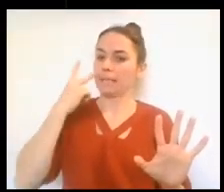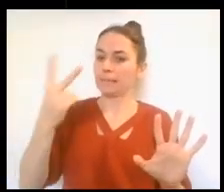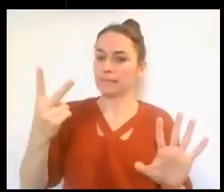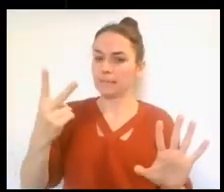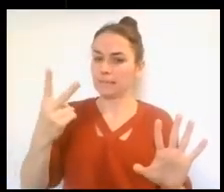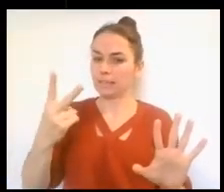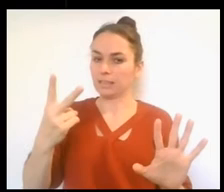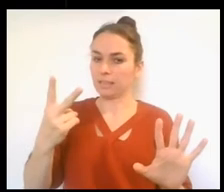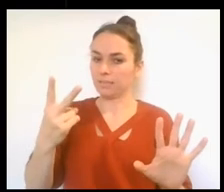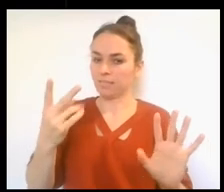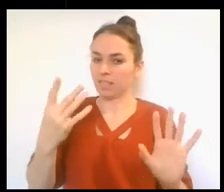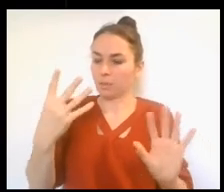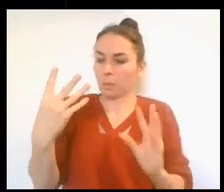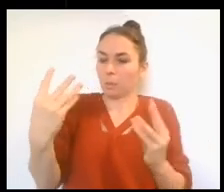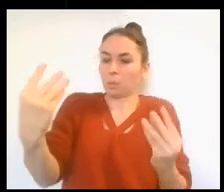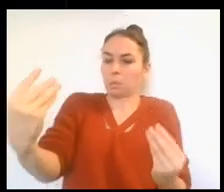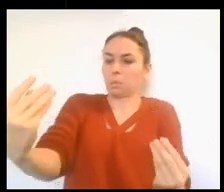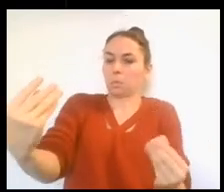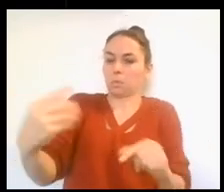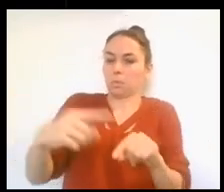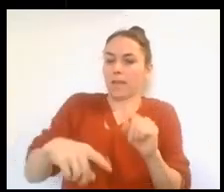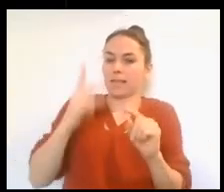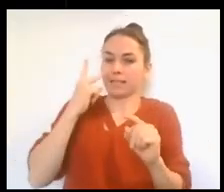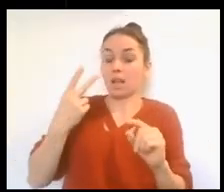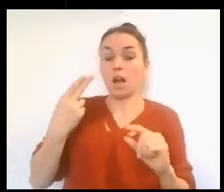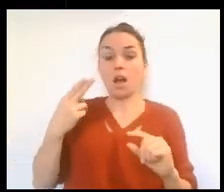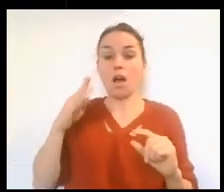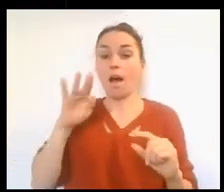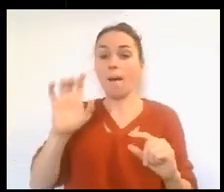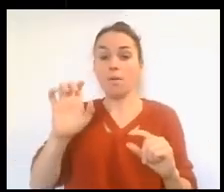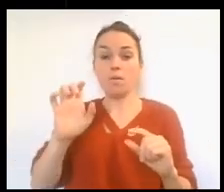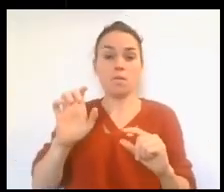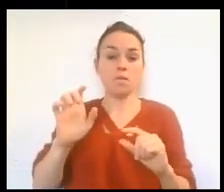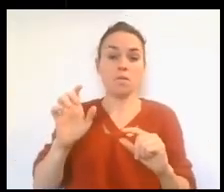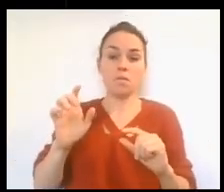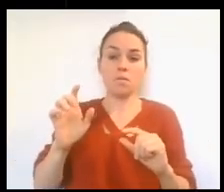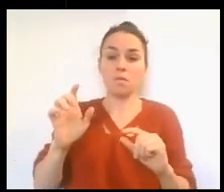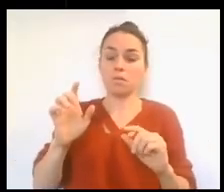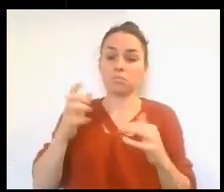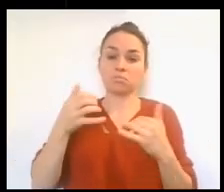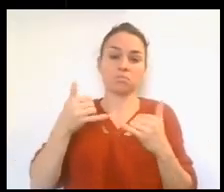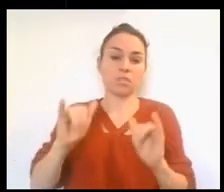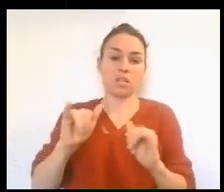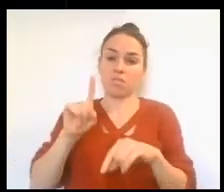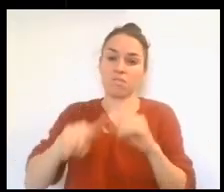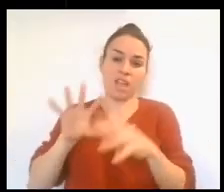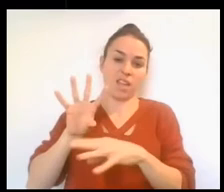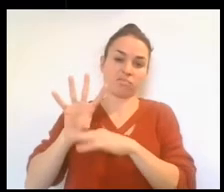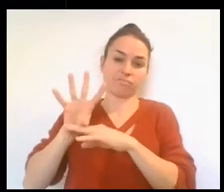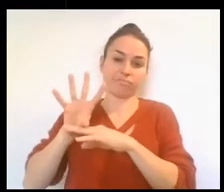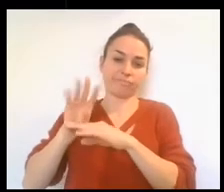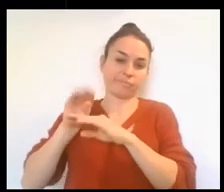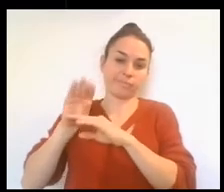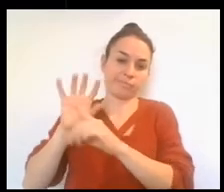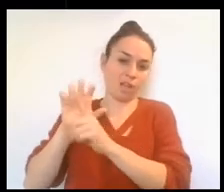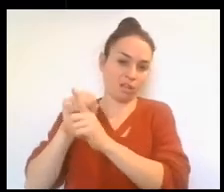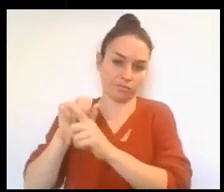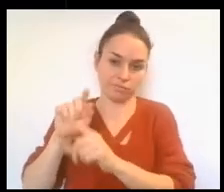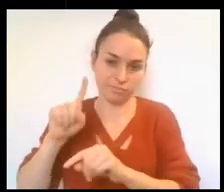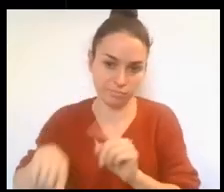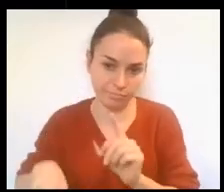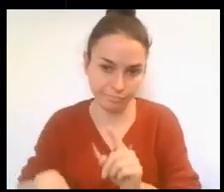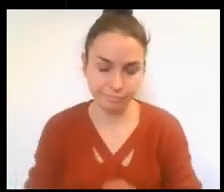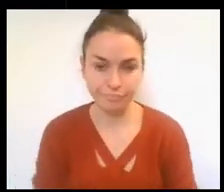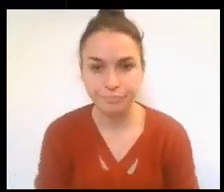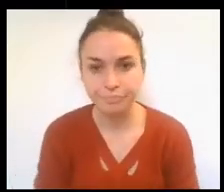with Hubble, even you don't see them. And up here, galaxies that are intrinsically bright,